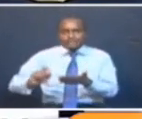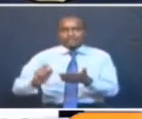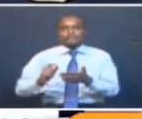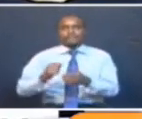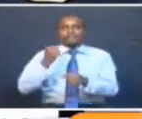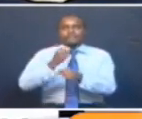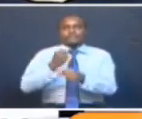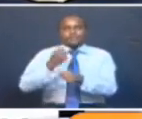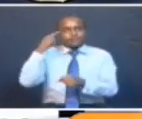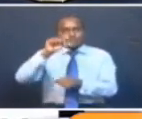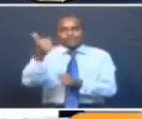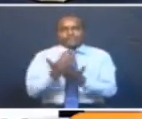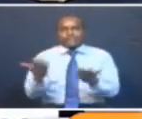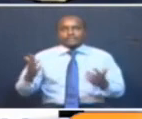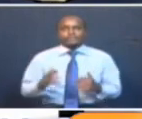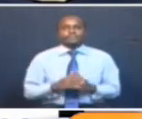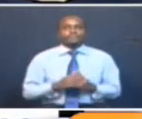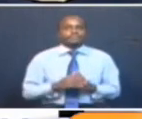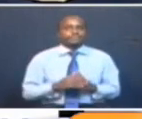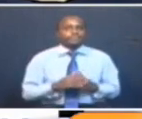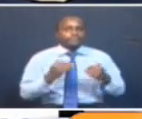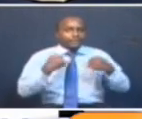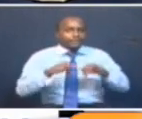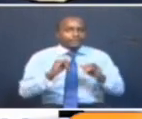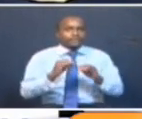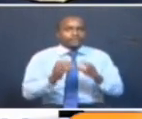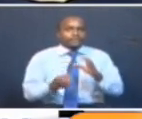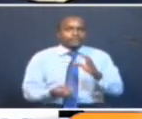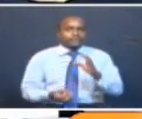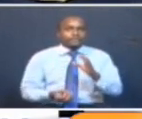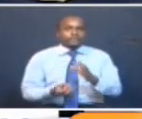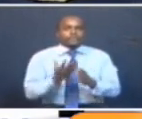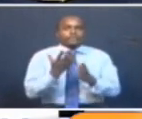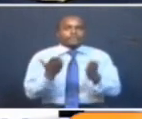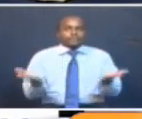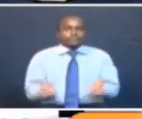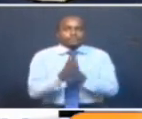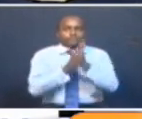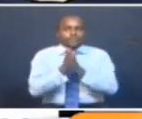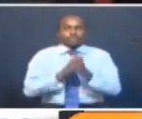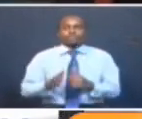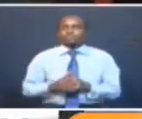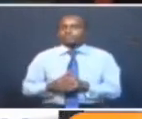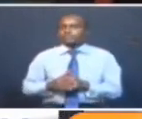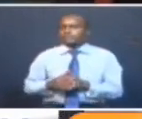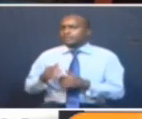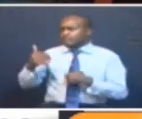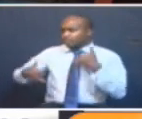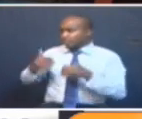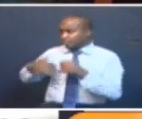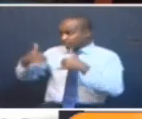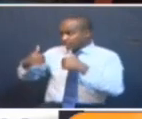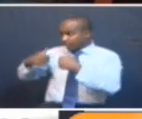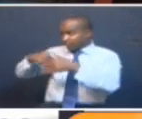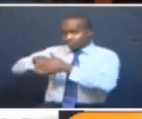working for other things, and trying to create more awareness. Yeah. That's But did you enjoy the game? Oh,